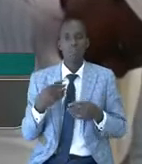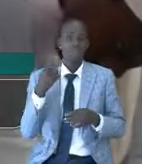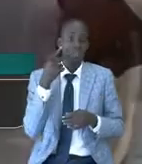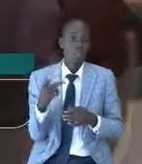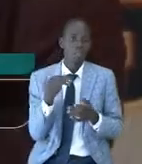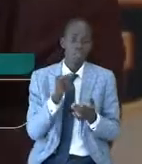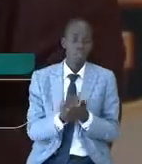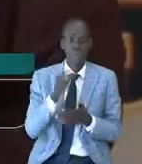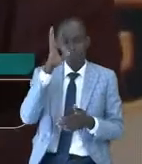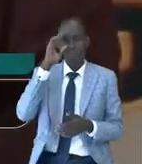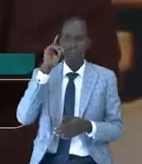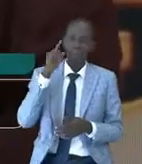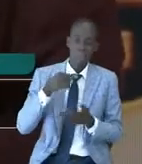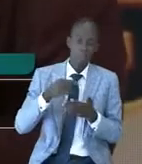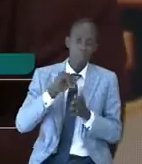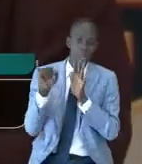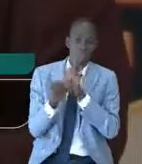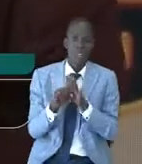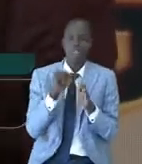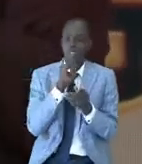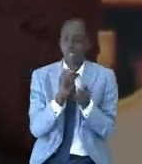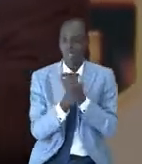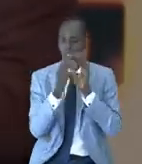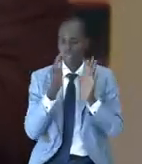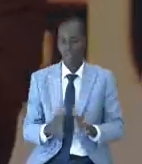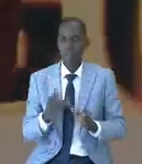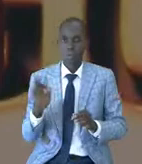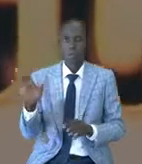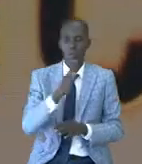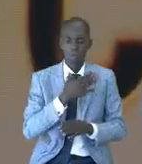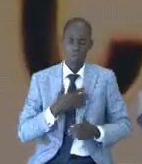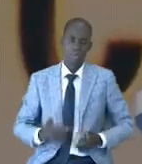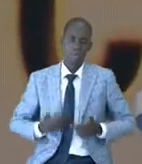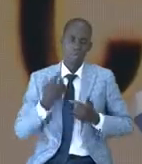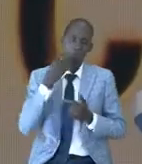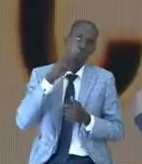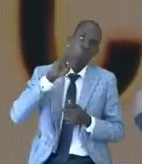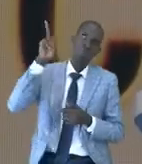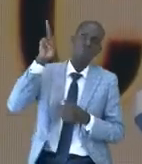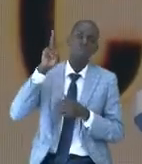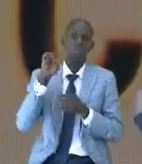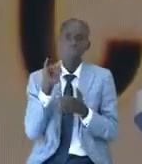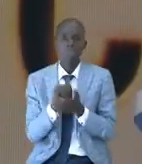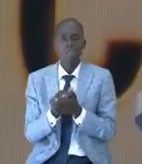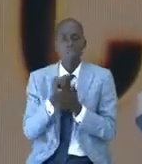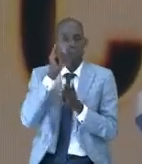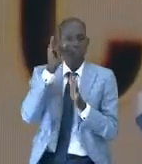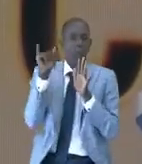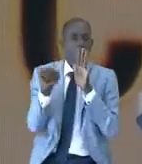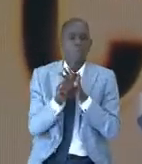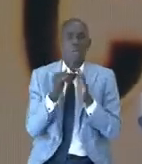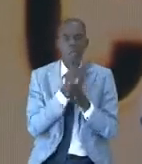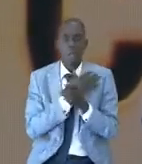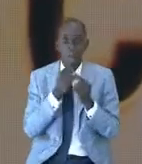changer of our lives. He can change my life. Behold that mark and meditate on